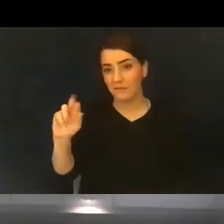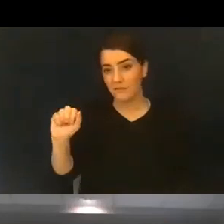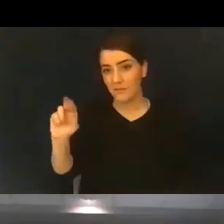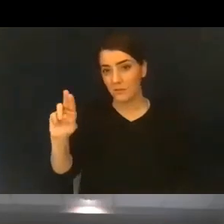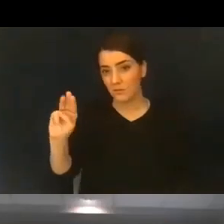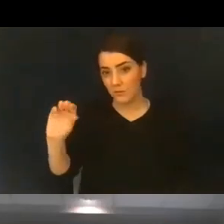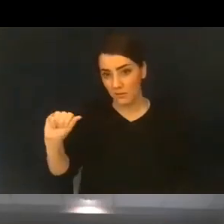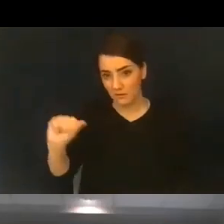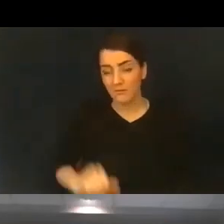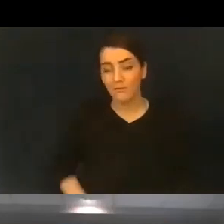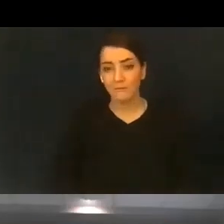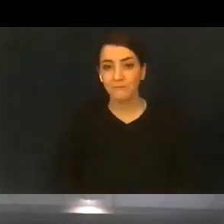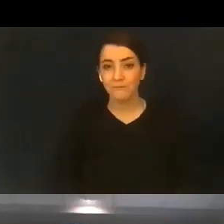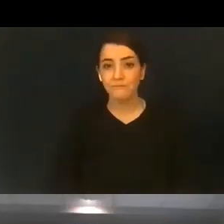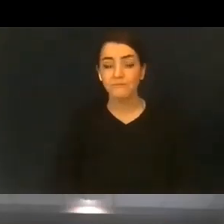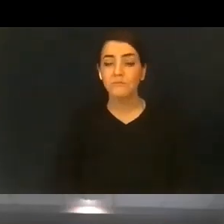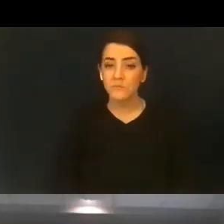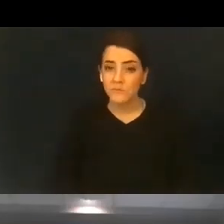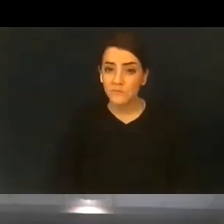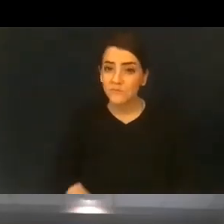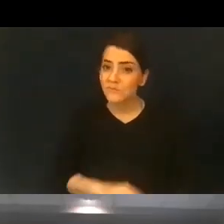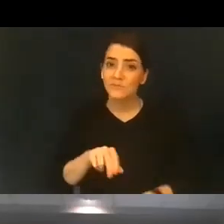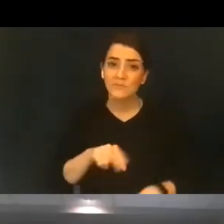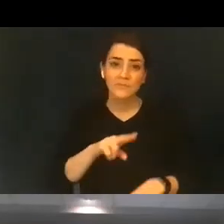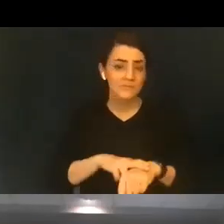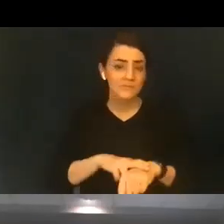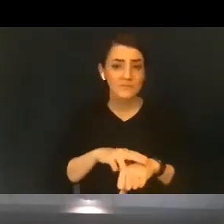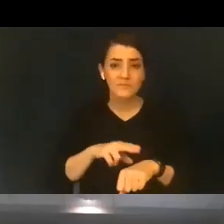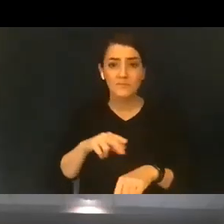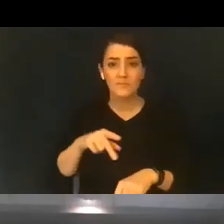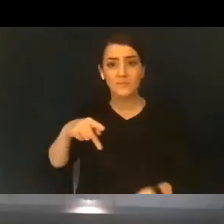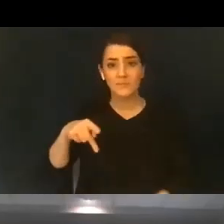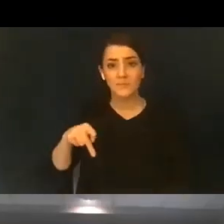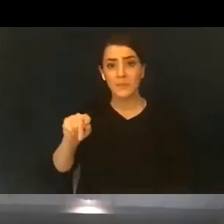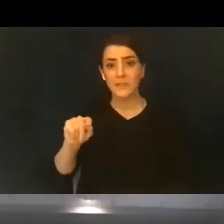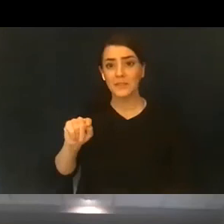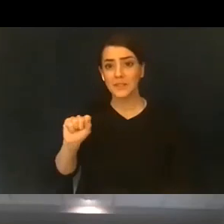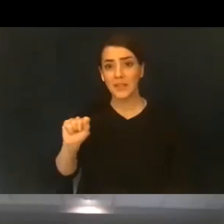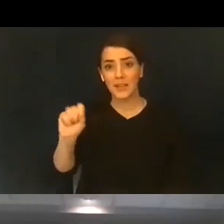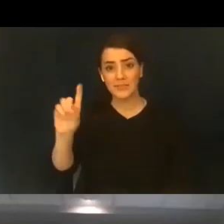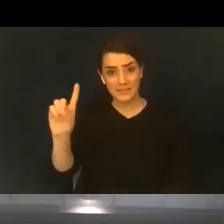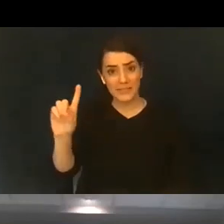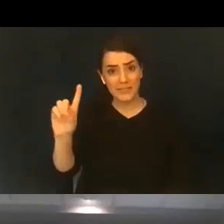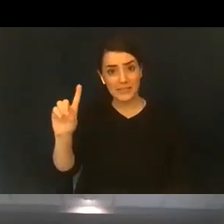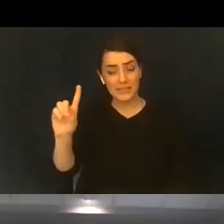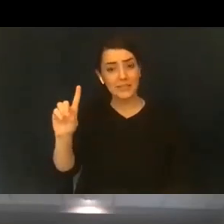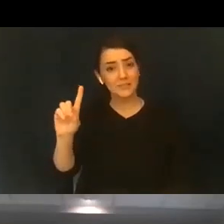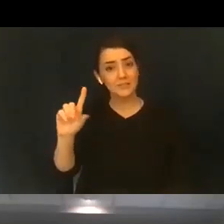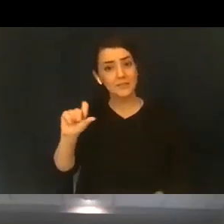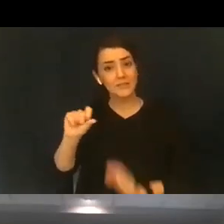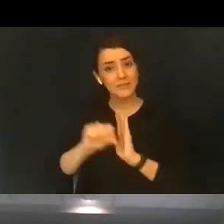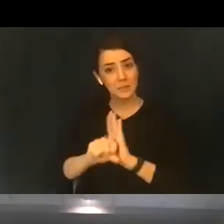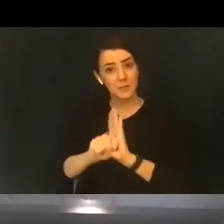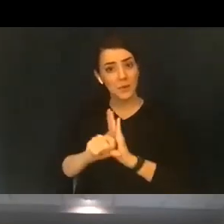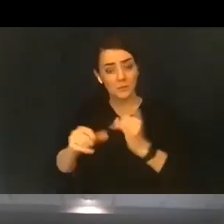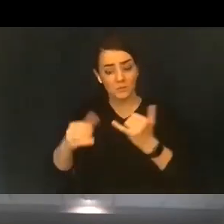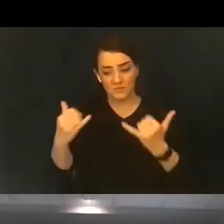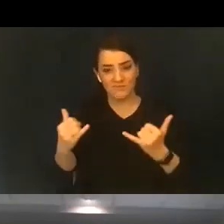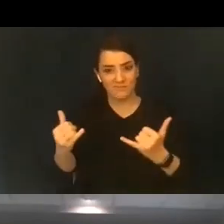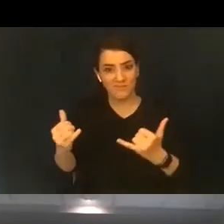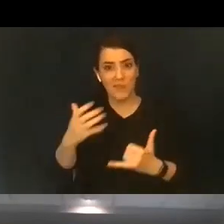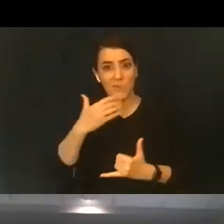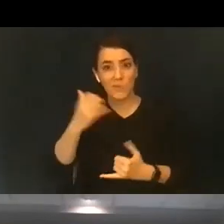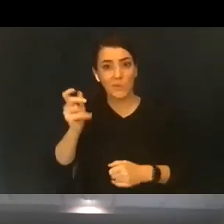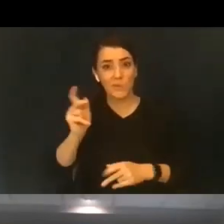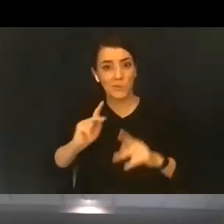of course the PTSDs even in America are being passed down to the kids and grandkids, but at a milder level than